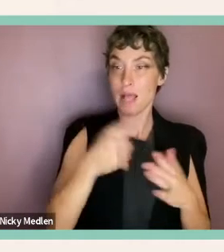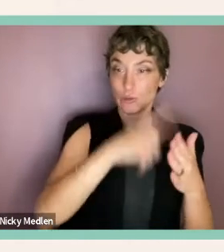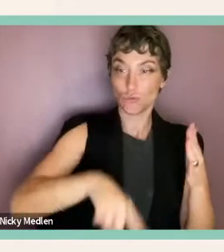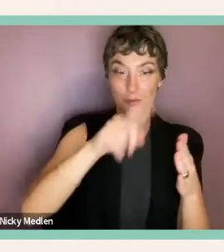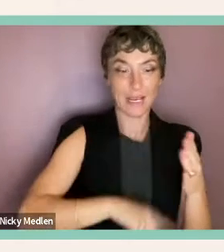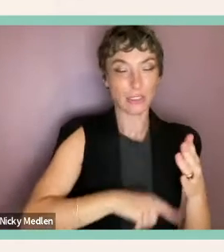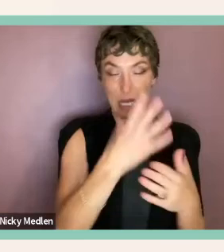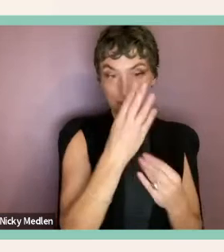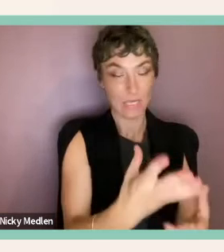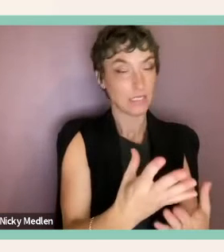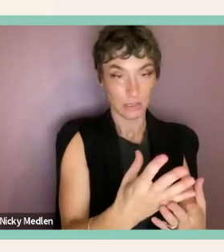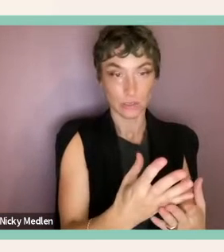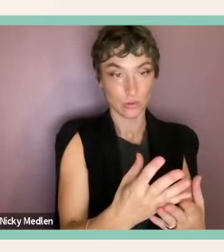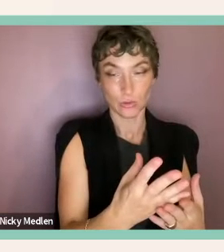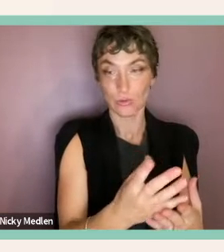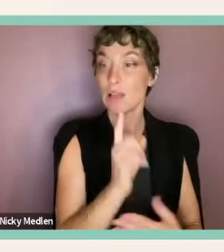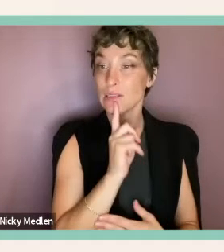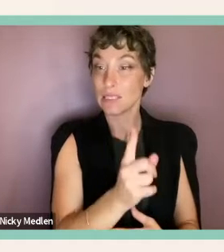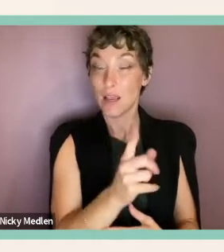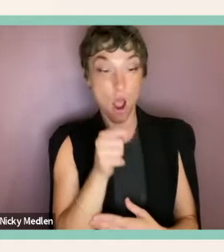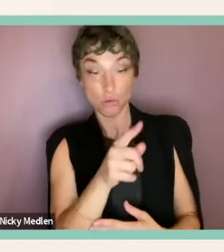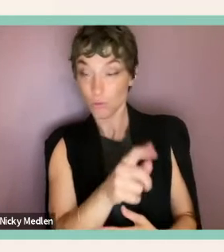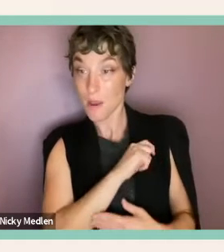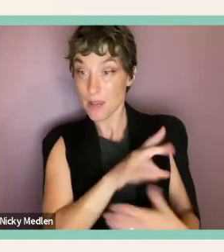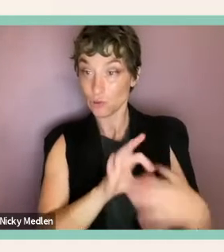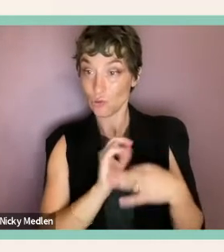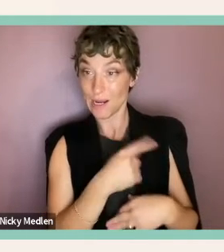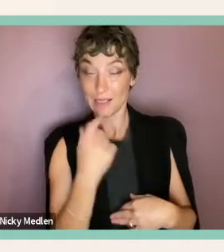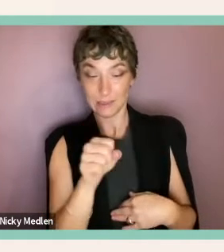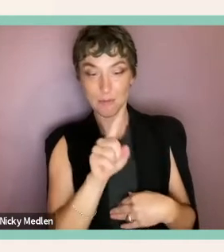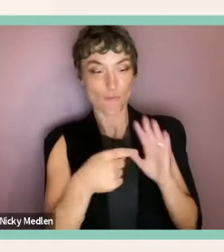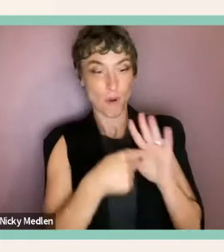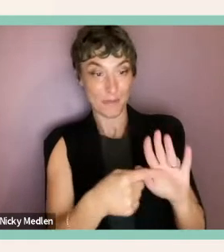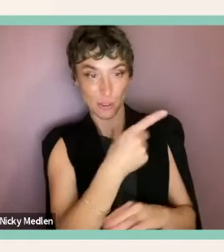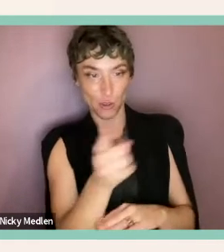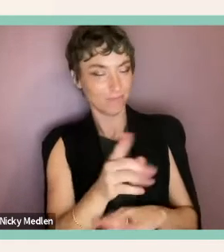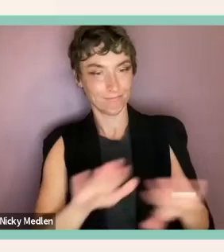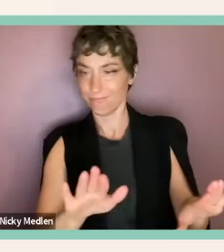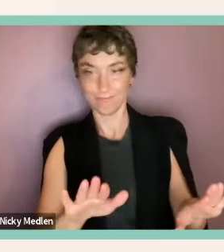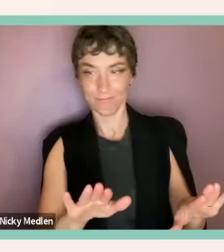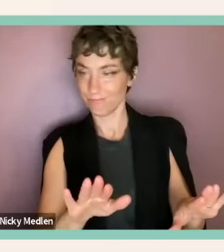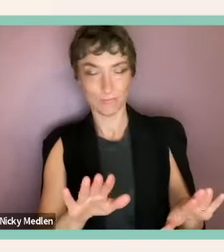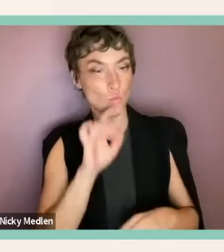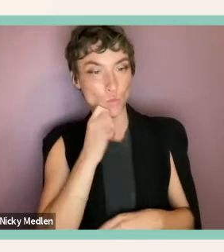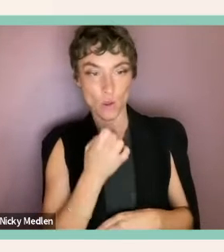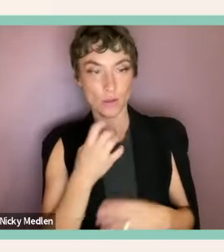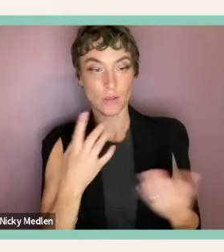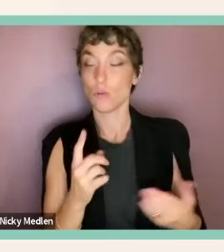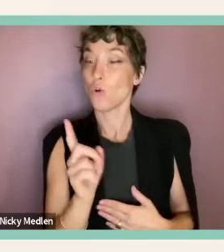as members, but often fail to represent them. So we're thinking about our work today, the Practice Forum on Sexual